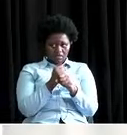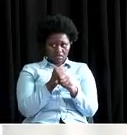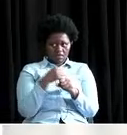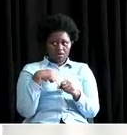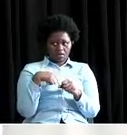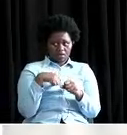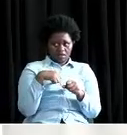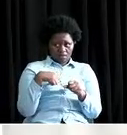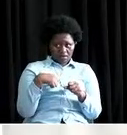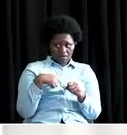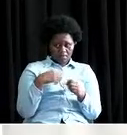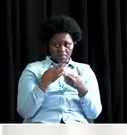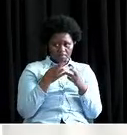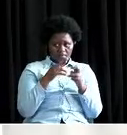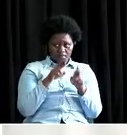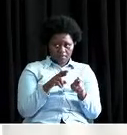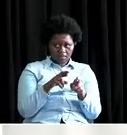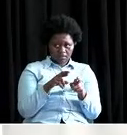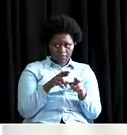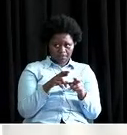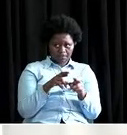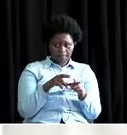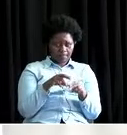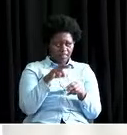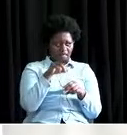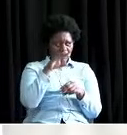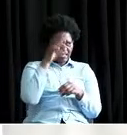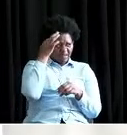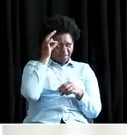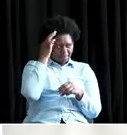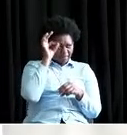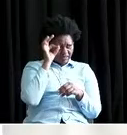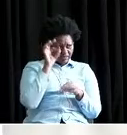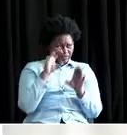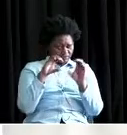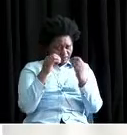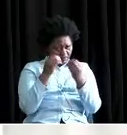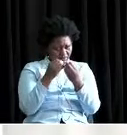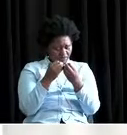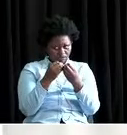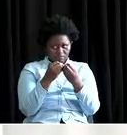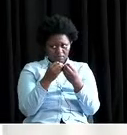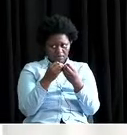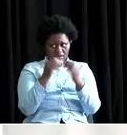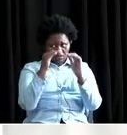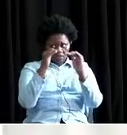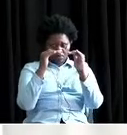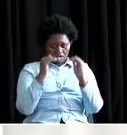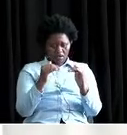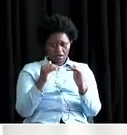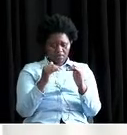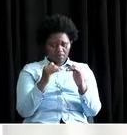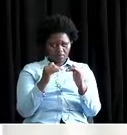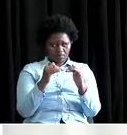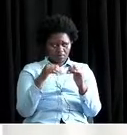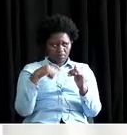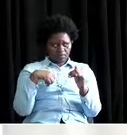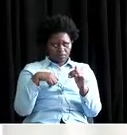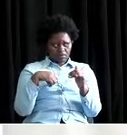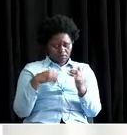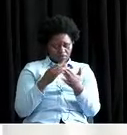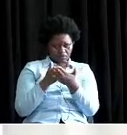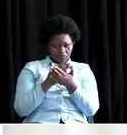municipality and any municipal entity under the municipality's sole or shared